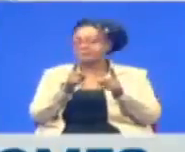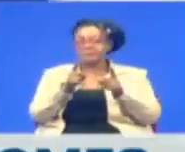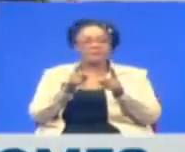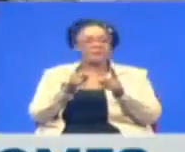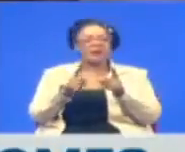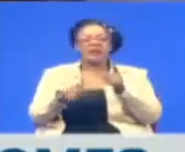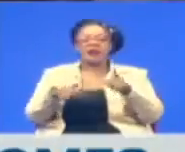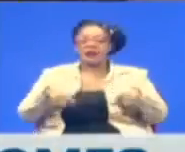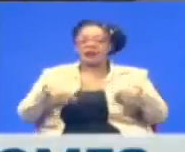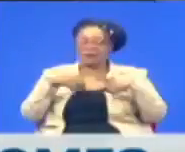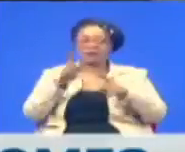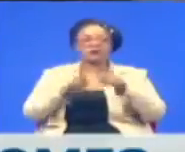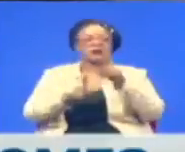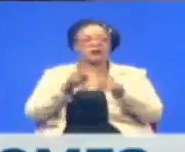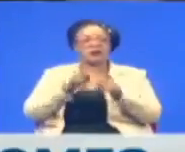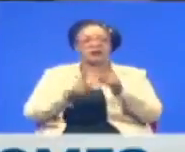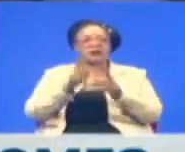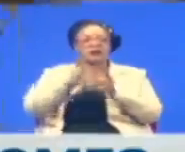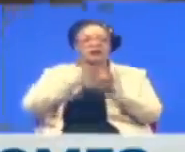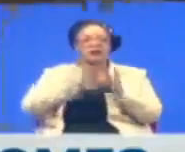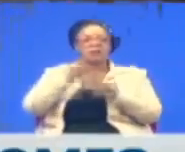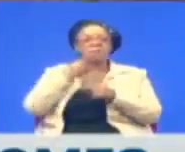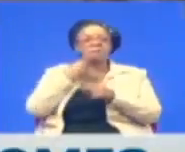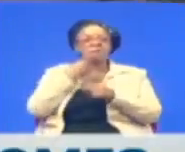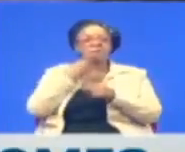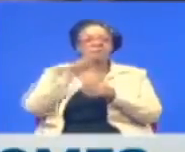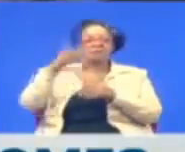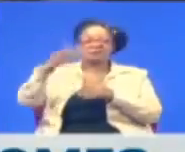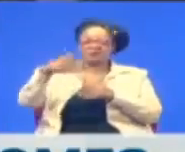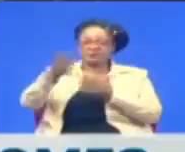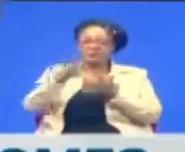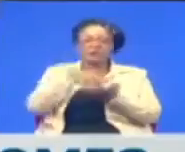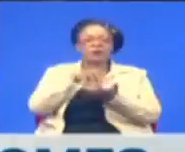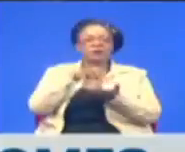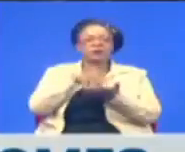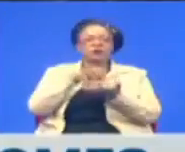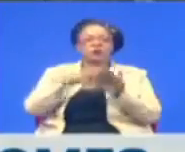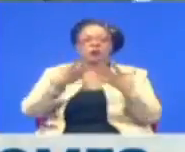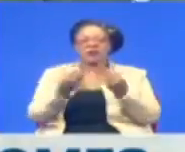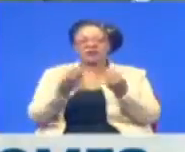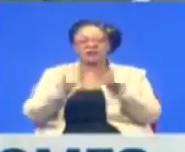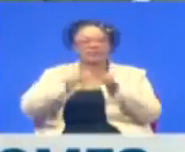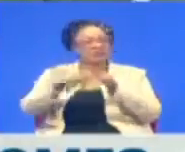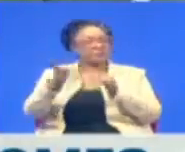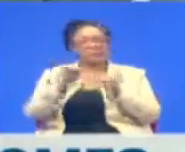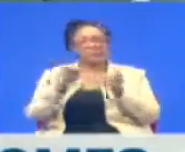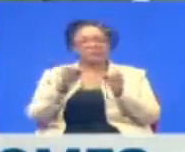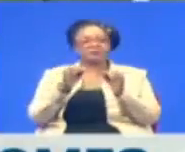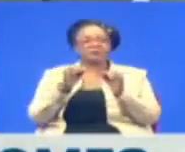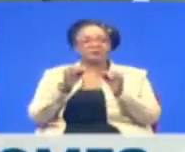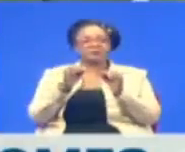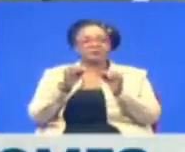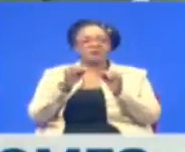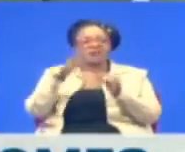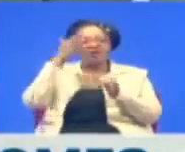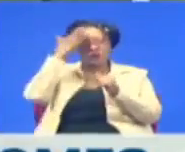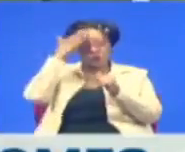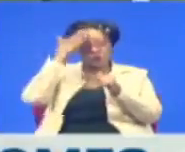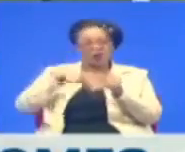hell, one from whose flames they may not always be in a position to easily escape.